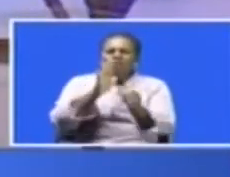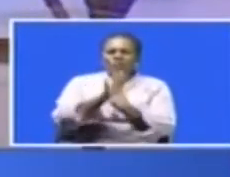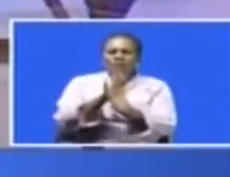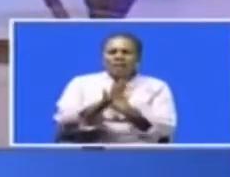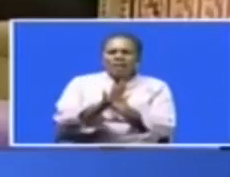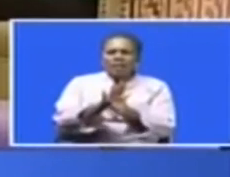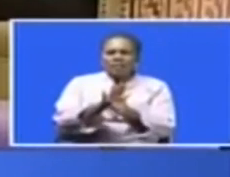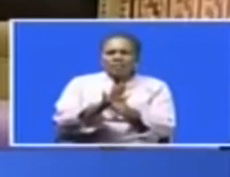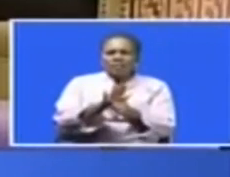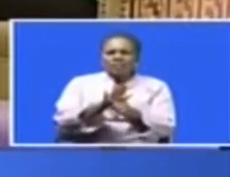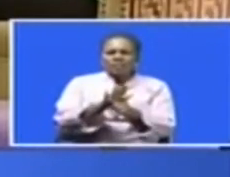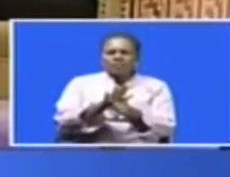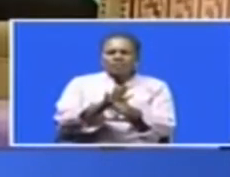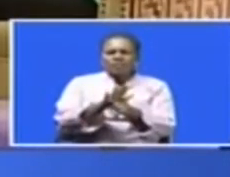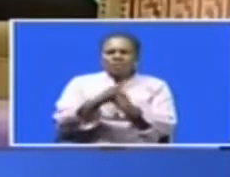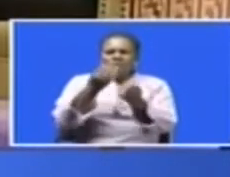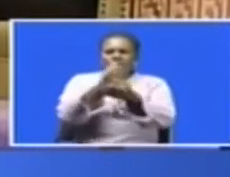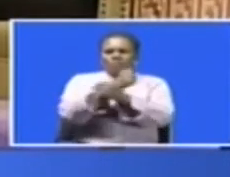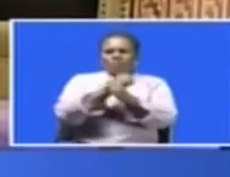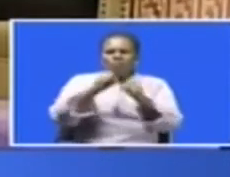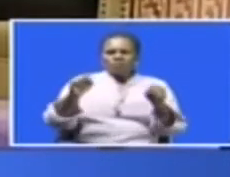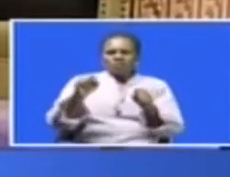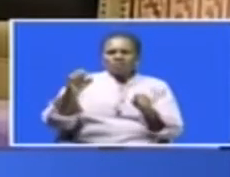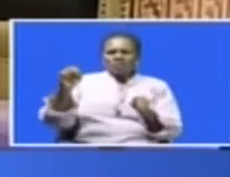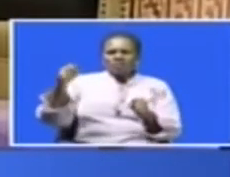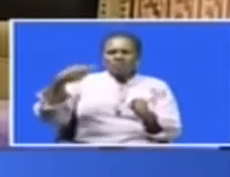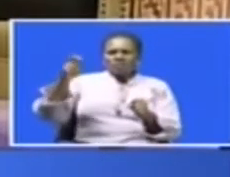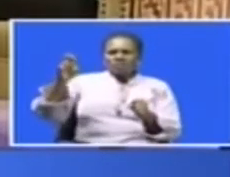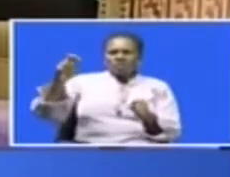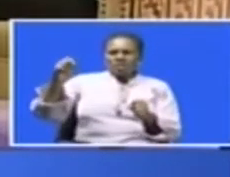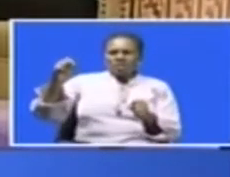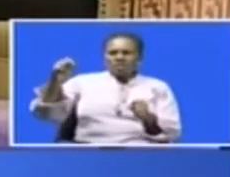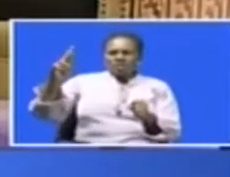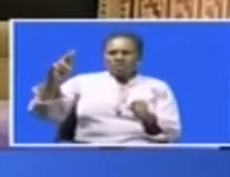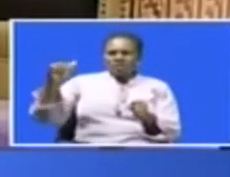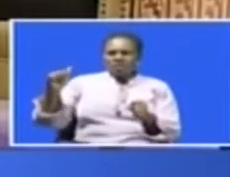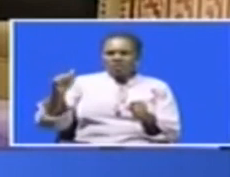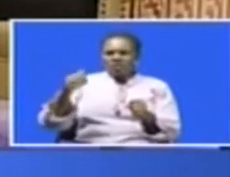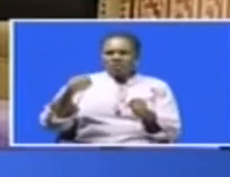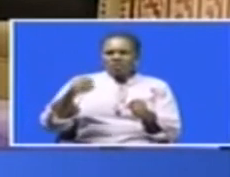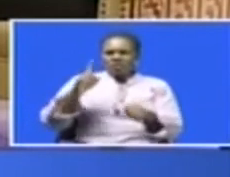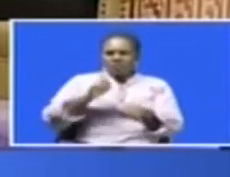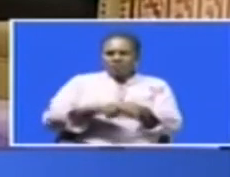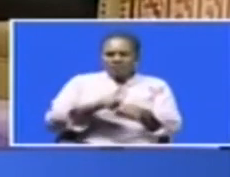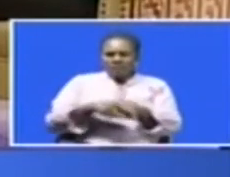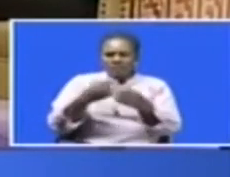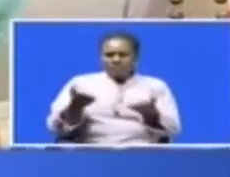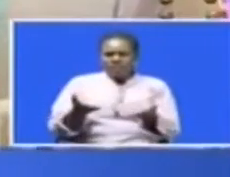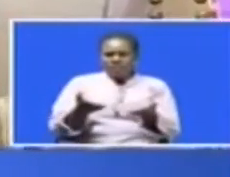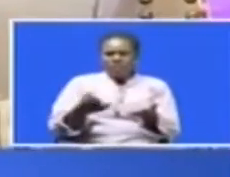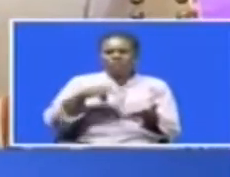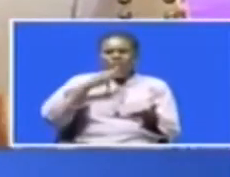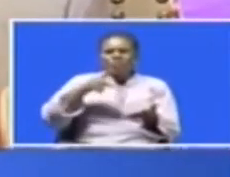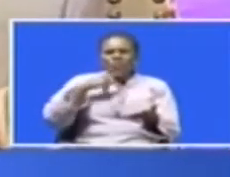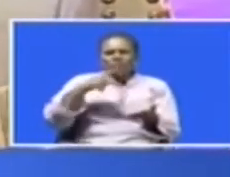very for welcome. Coming, Shen Gray, the president of Shen Gray Foundation. Mm-hmm. And it's about that time. Well, we get to learn the proper